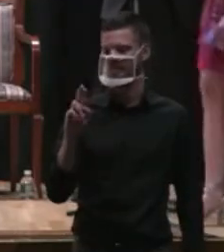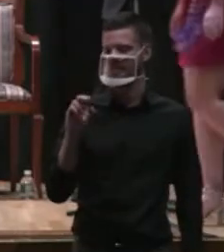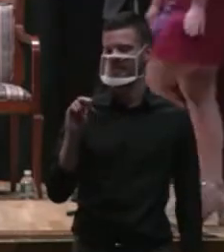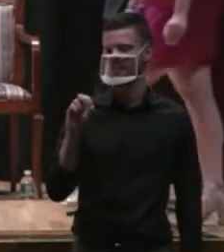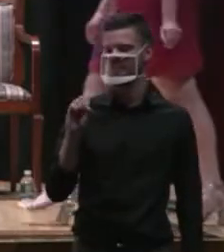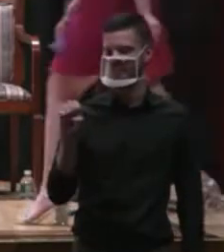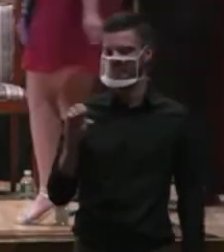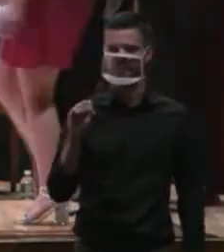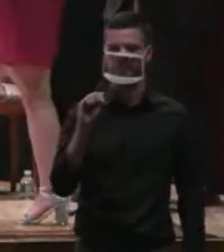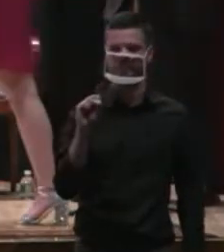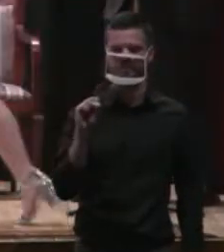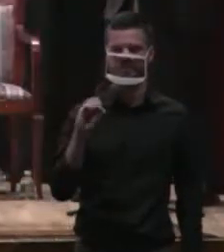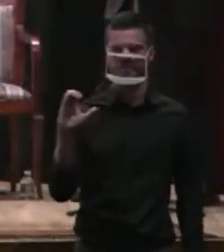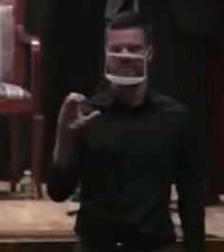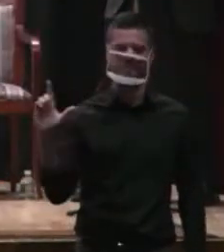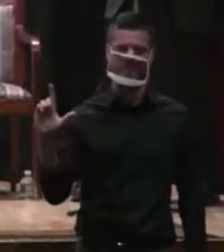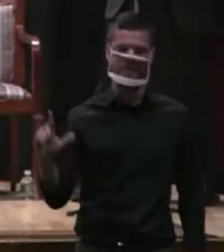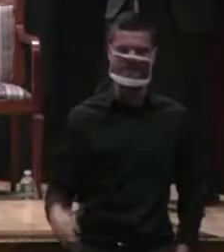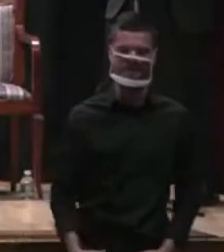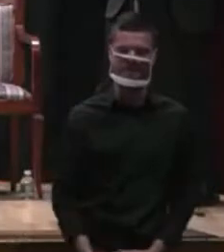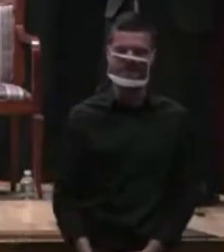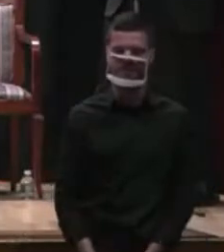laude.